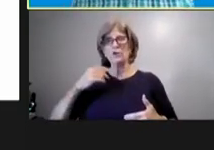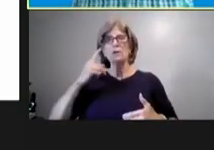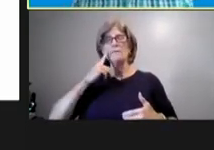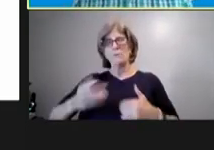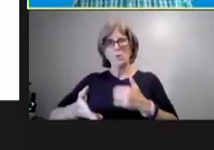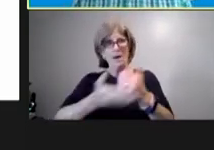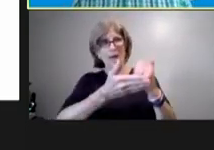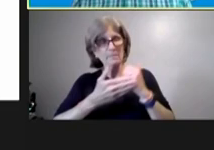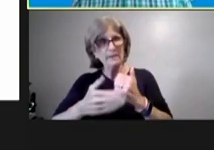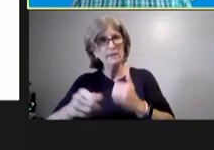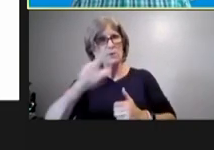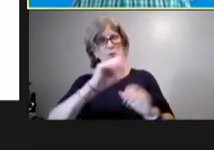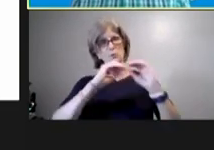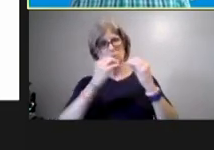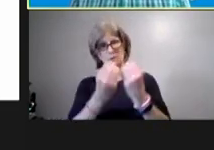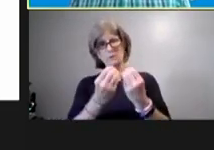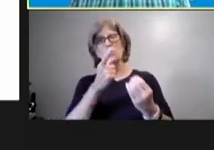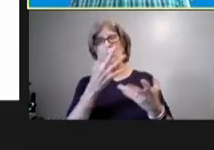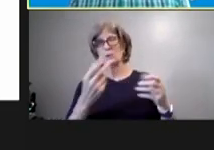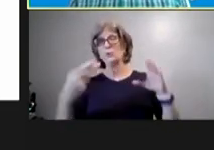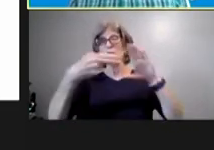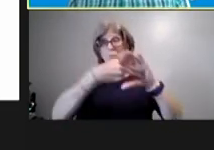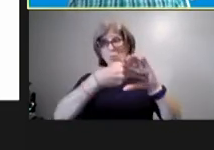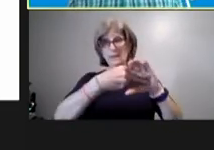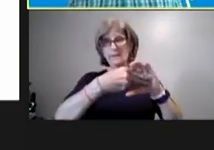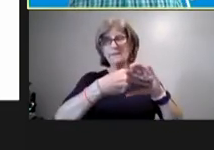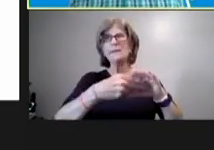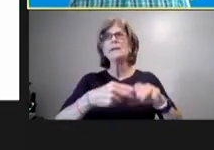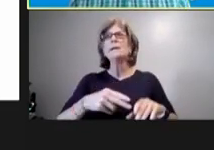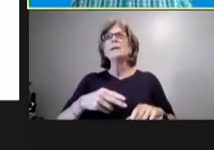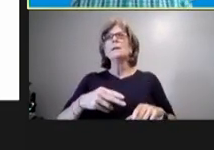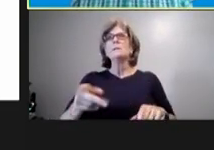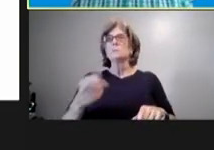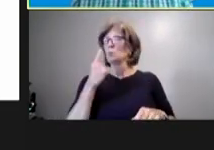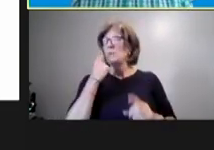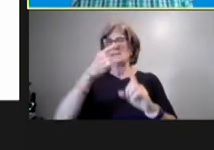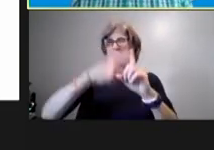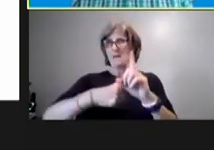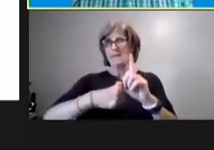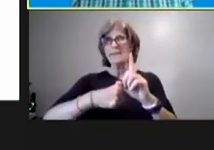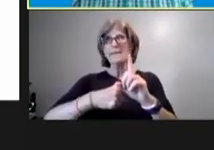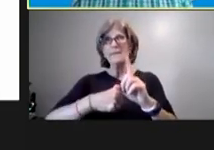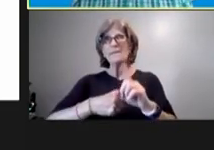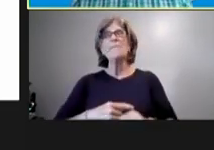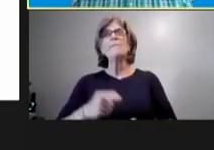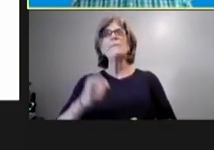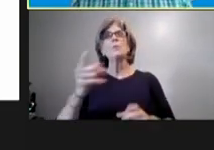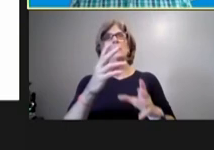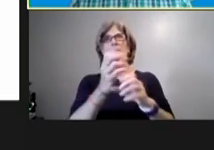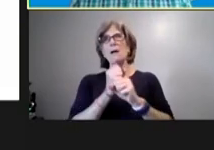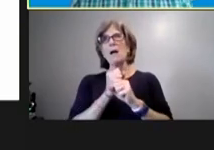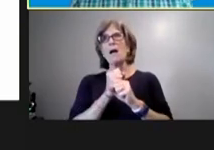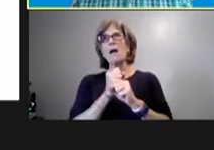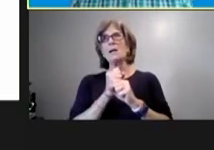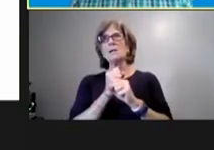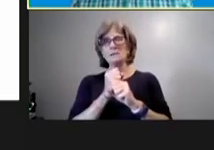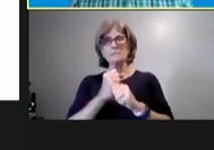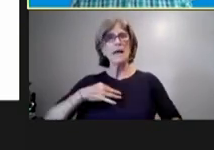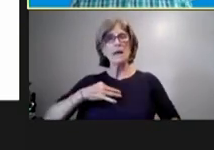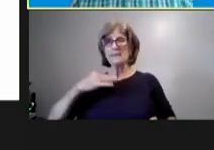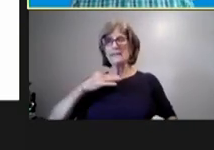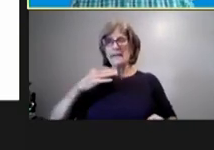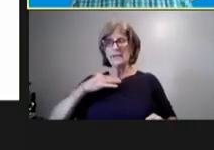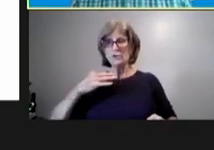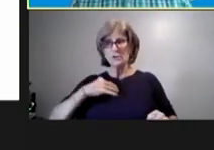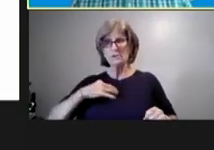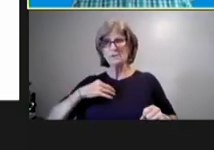organizations that wanted to be a part of that program over the last month. And we did receive, you know, applications from